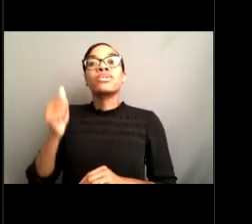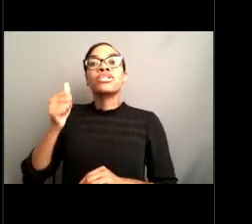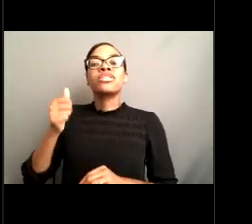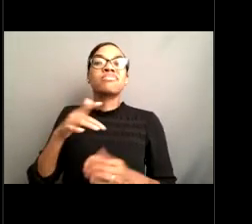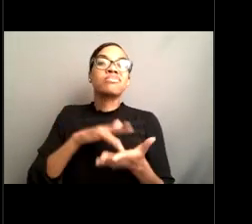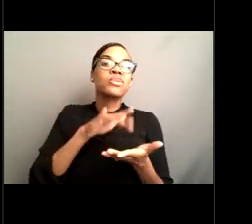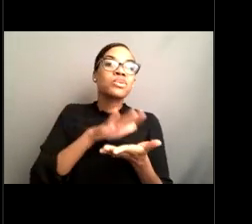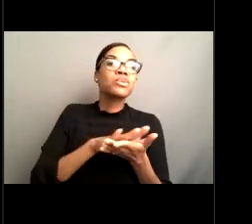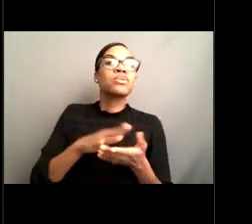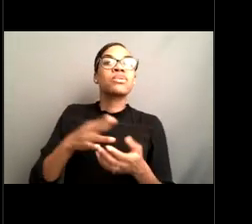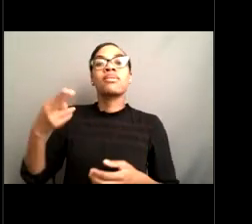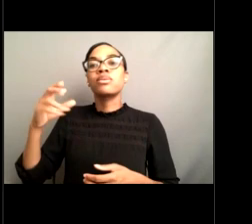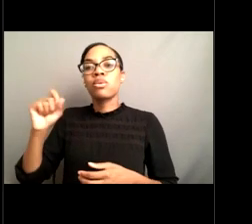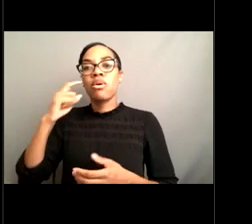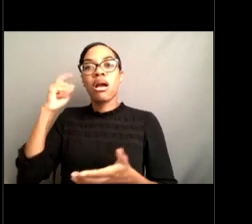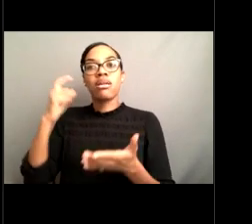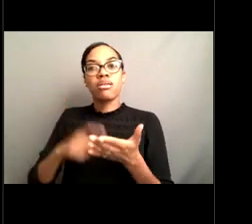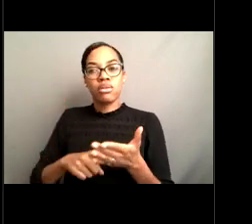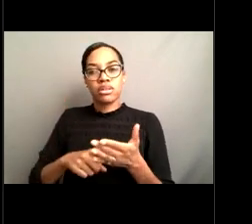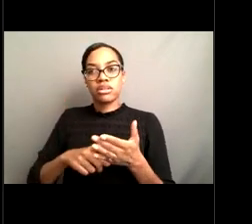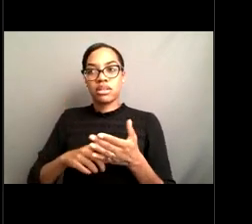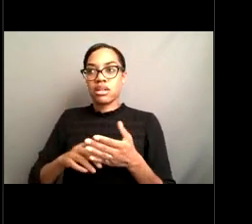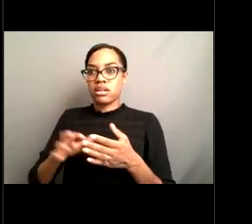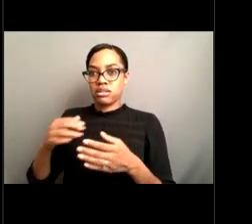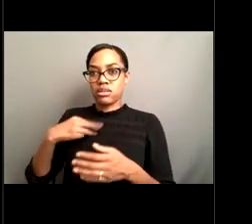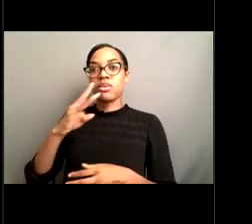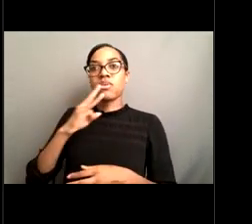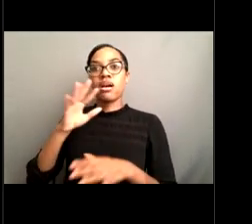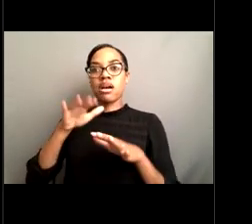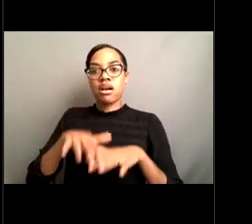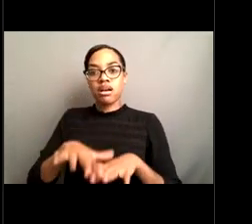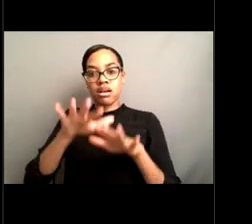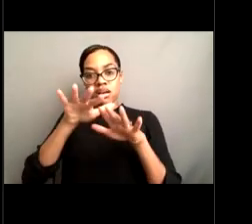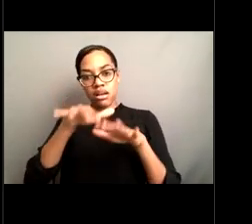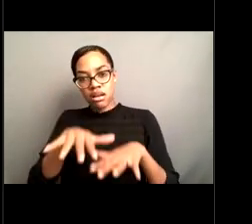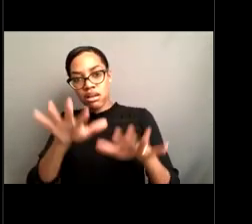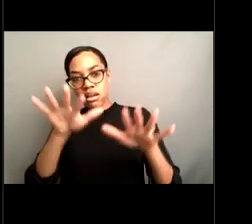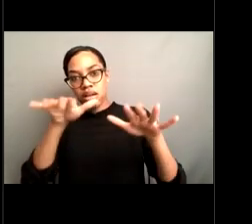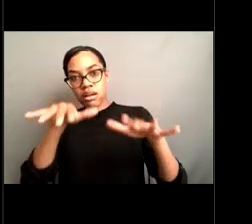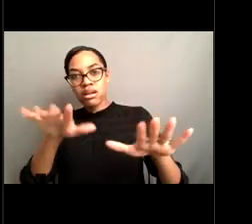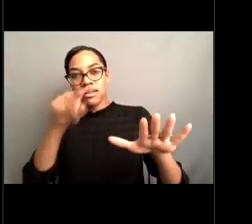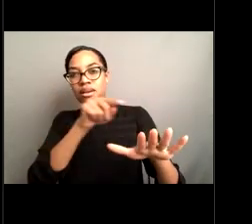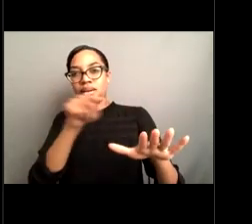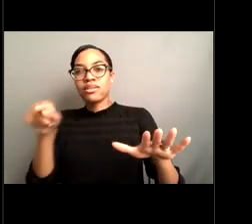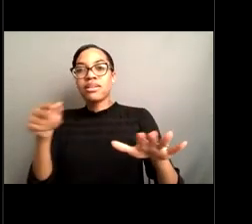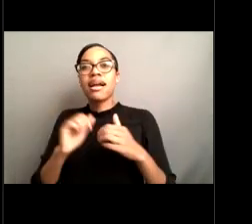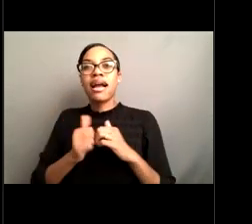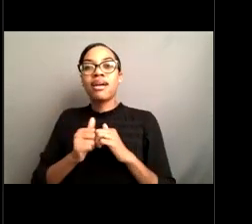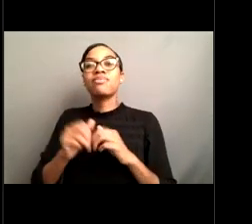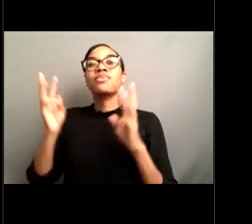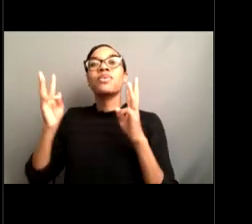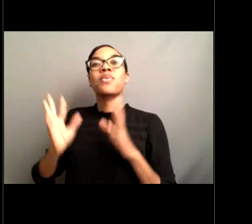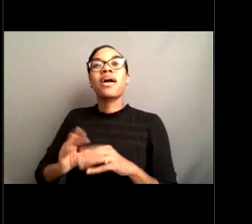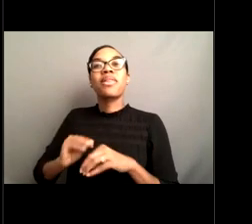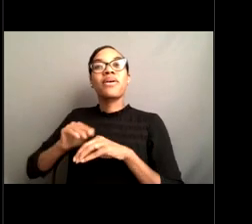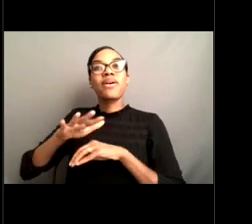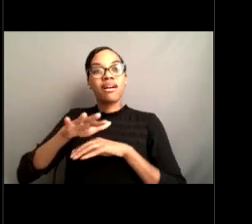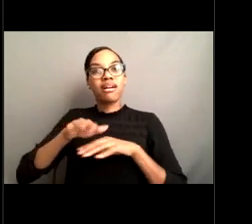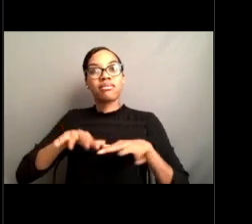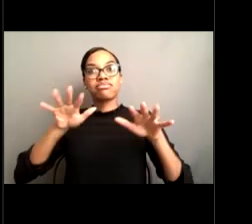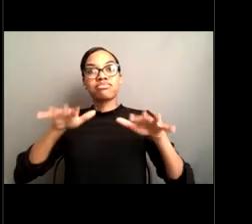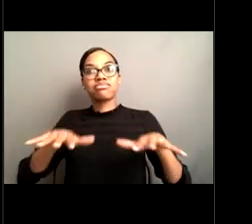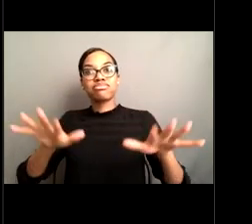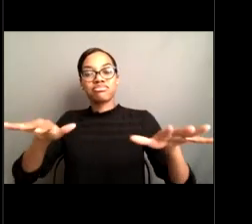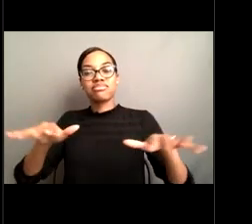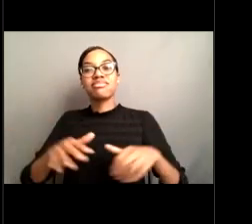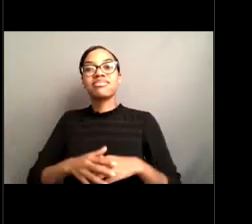that the waves were caused by the weather. And so really started studying the weather patterns and what was going on, and that would